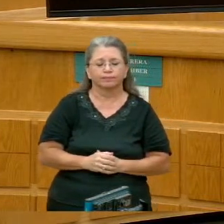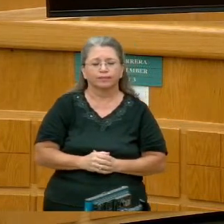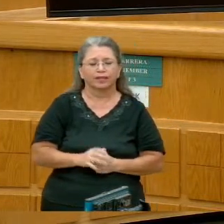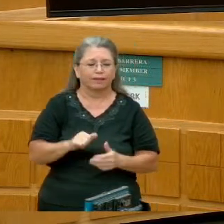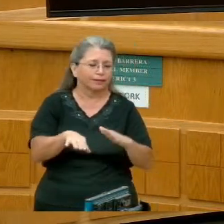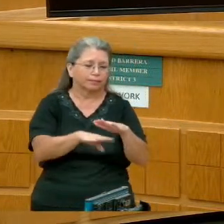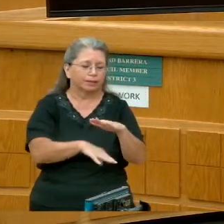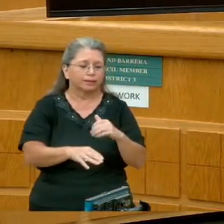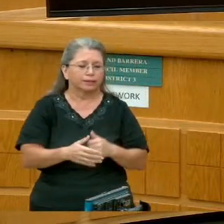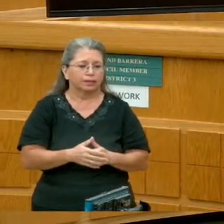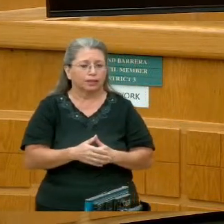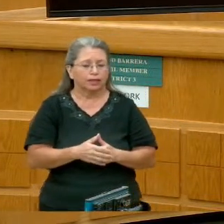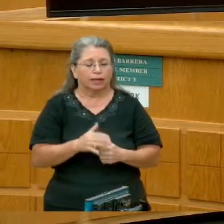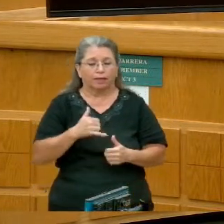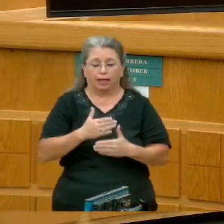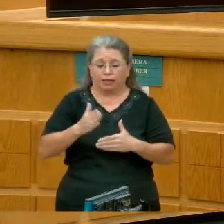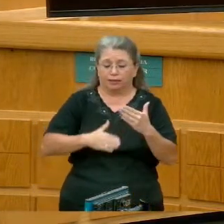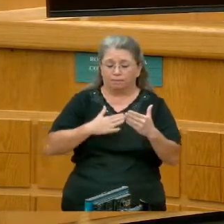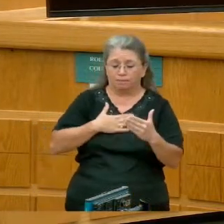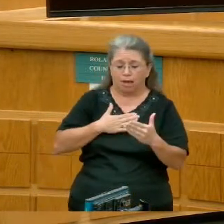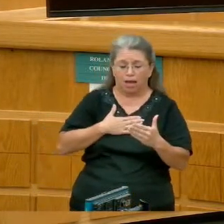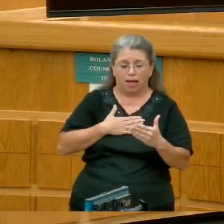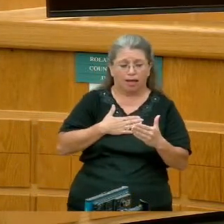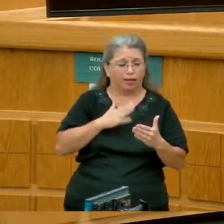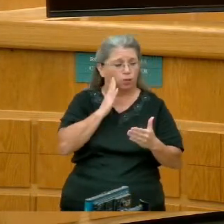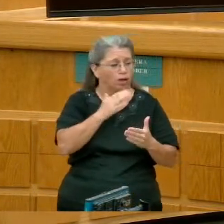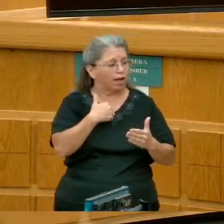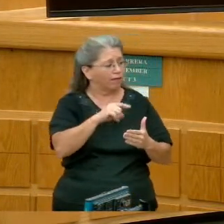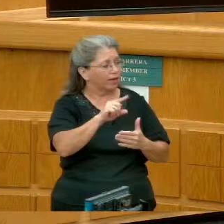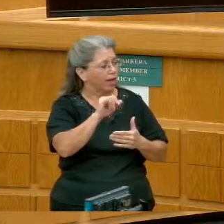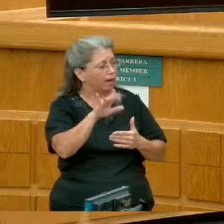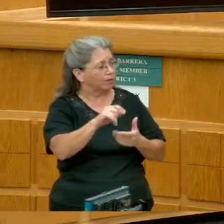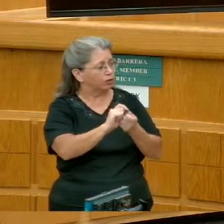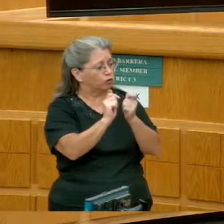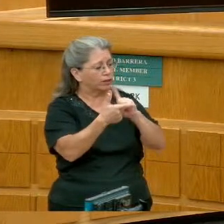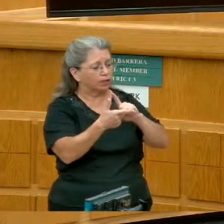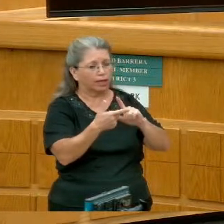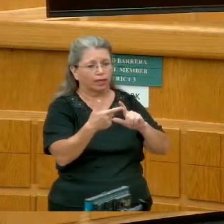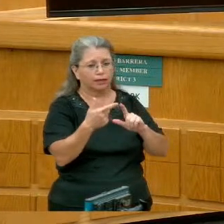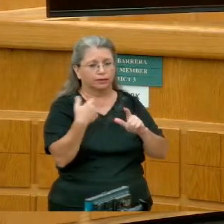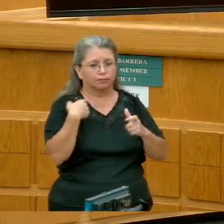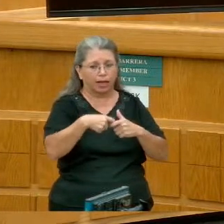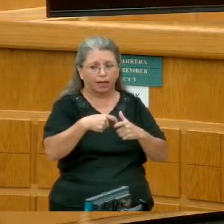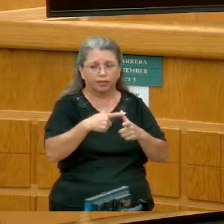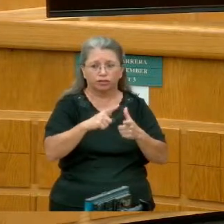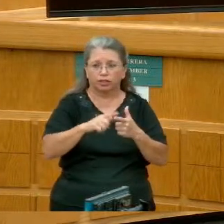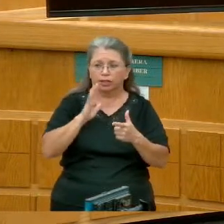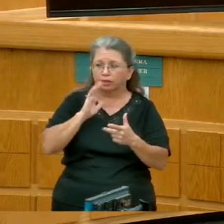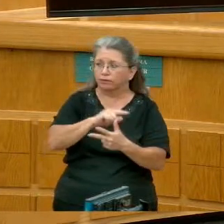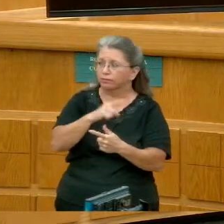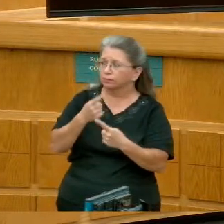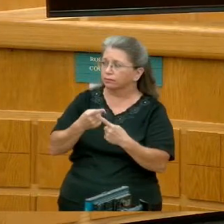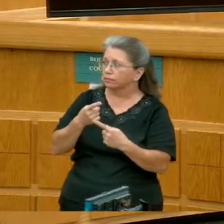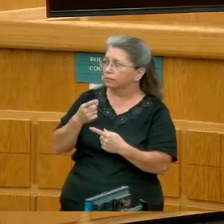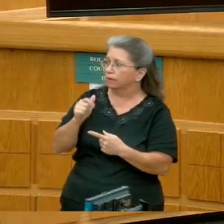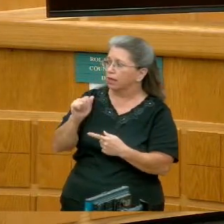my presentation. Gabby is here today. She's going to translate into Spanish, and then Annette Rodriguez will come up from a WebEx.